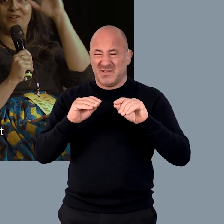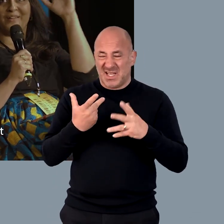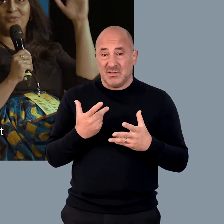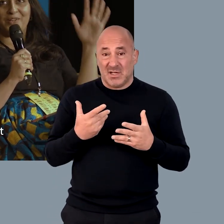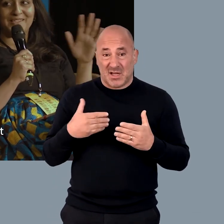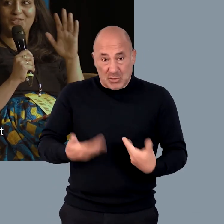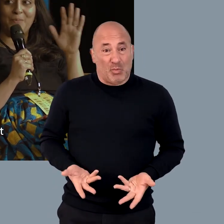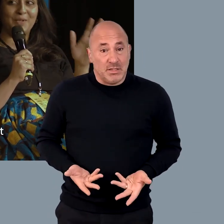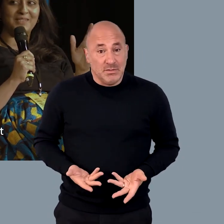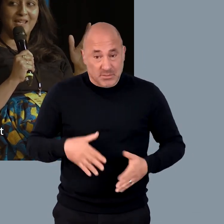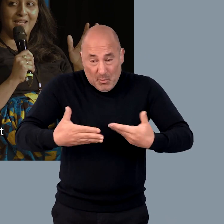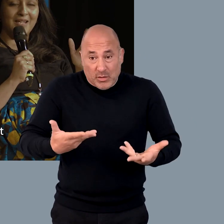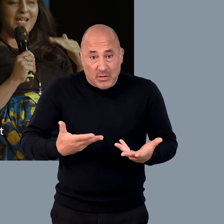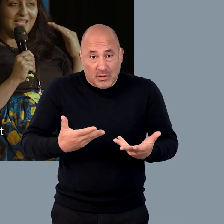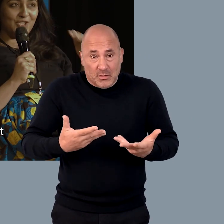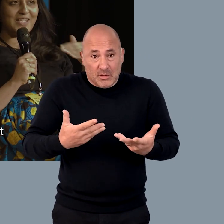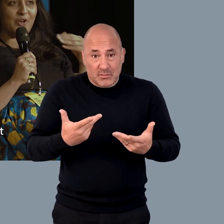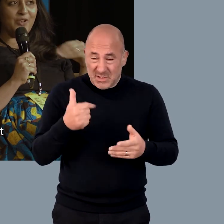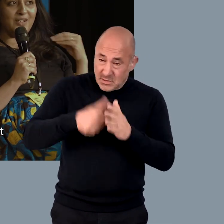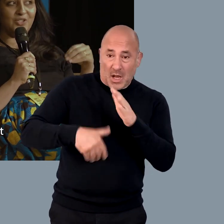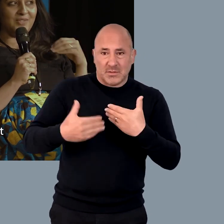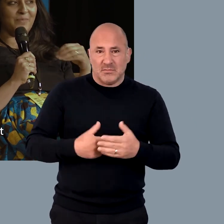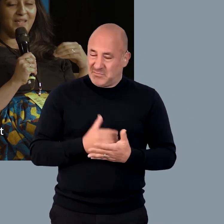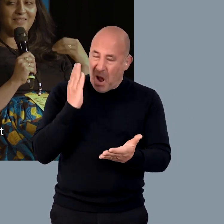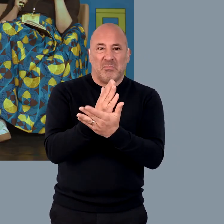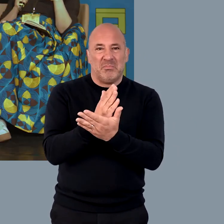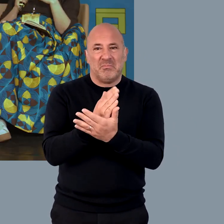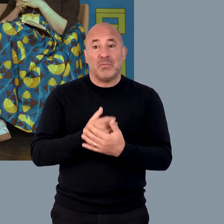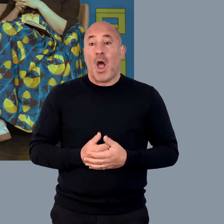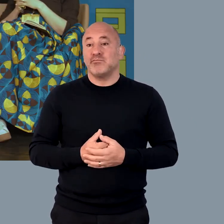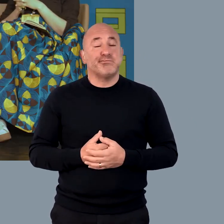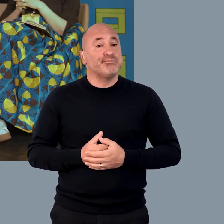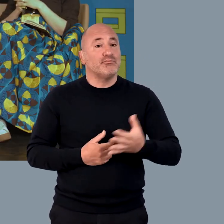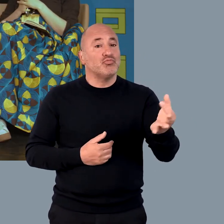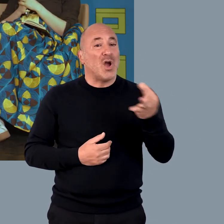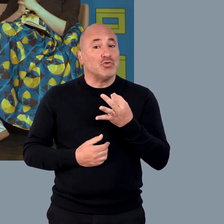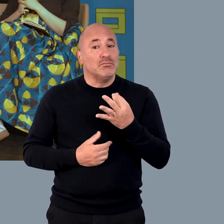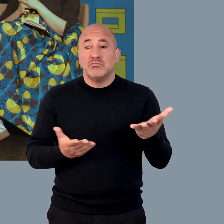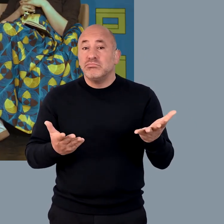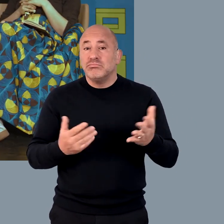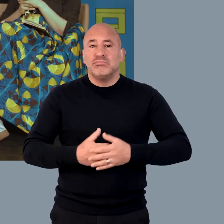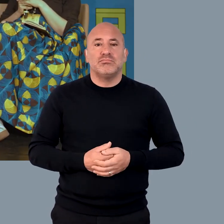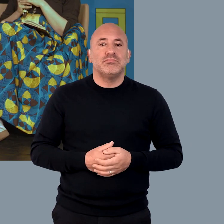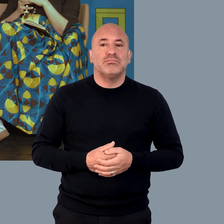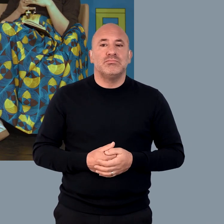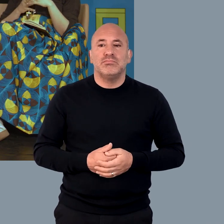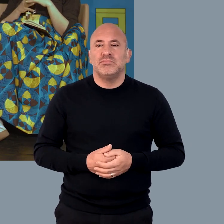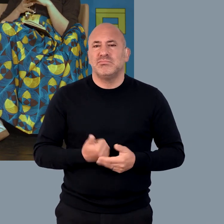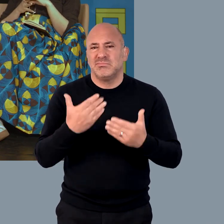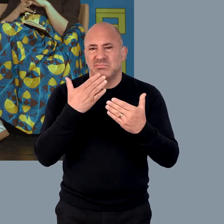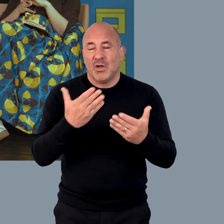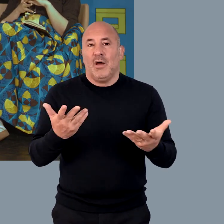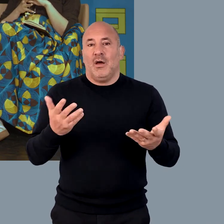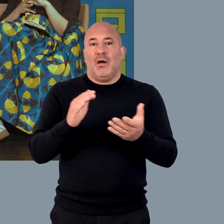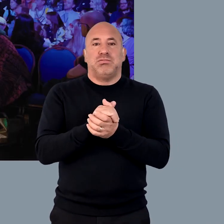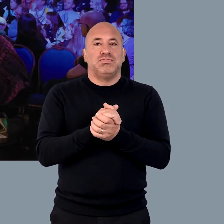funder or an organisation puts it in. It's just get on and do something. So make a start. 100%. Questions? Thank you.